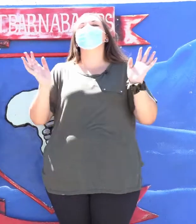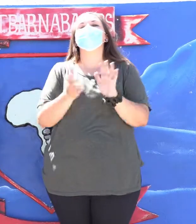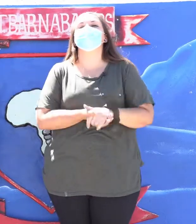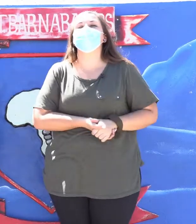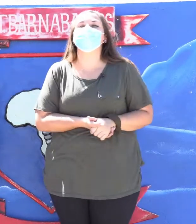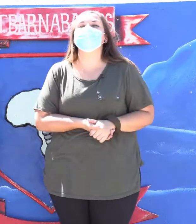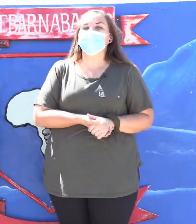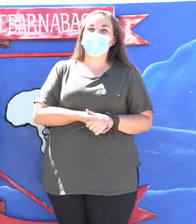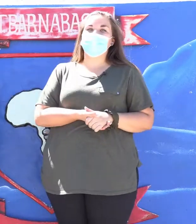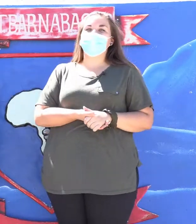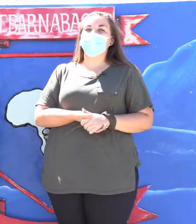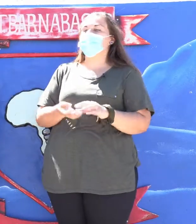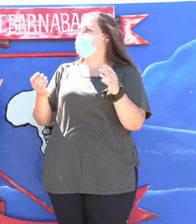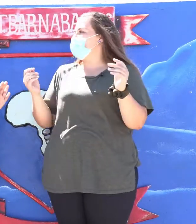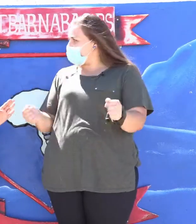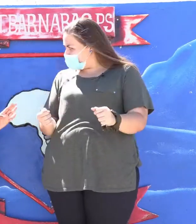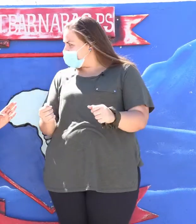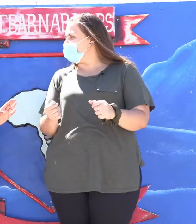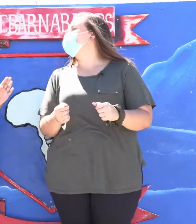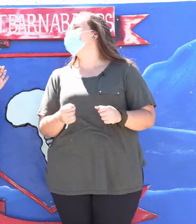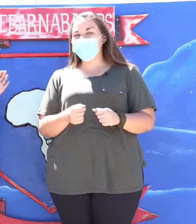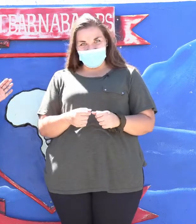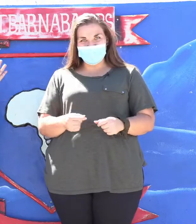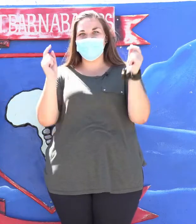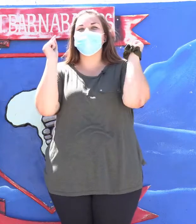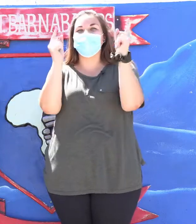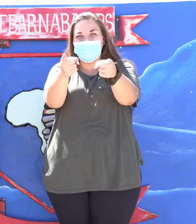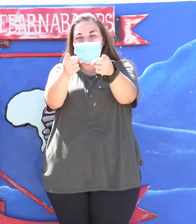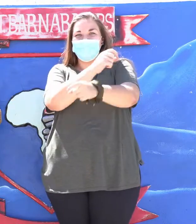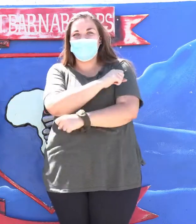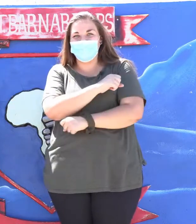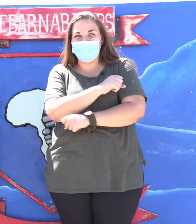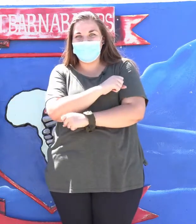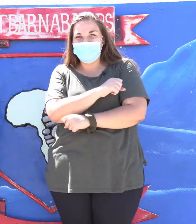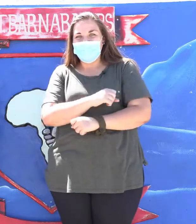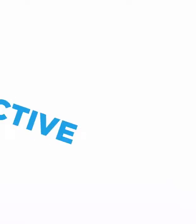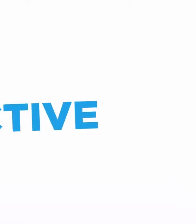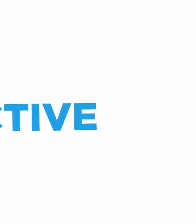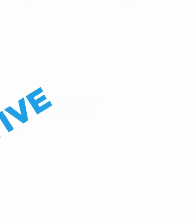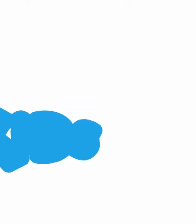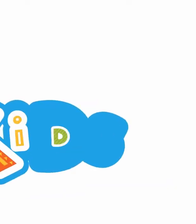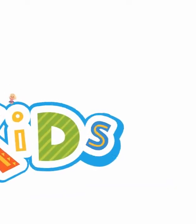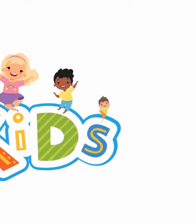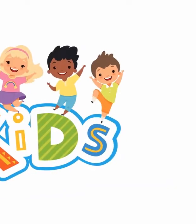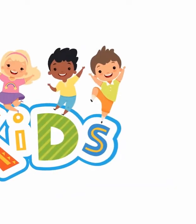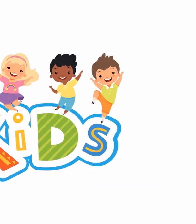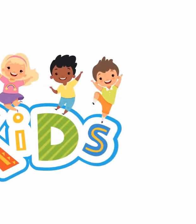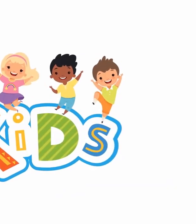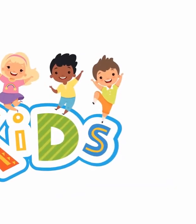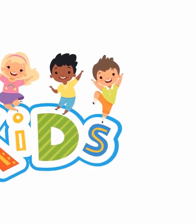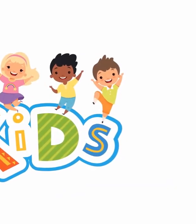and welcome back to My Zone Active Kids, where we actively invest in your future.